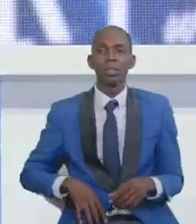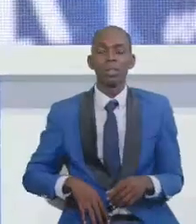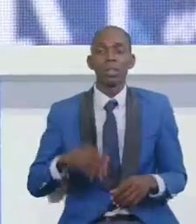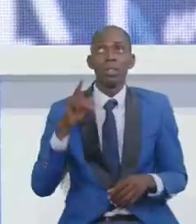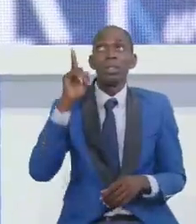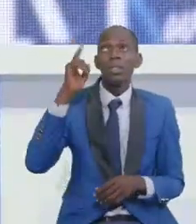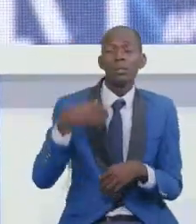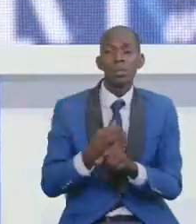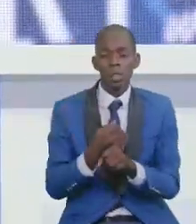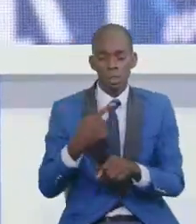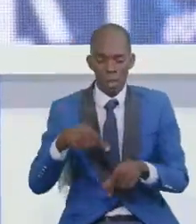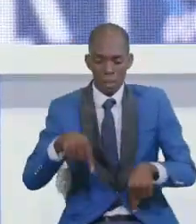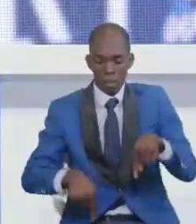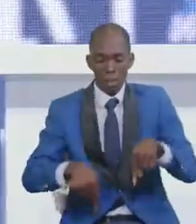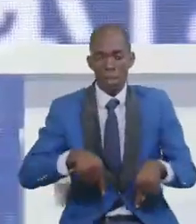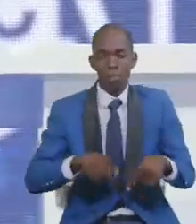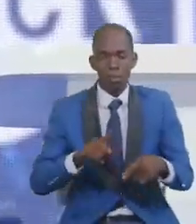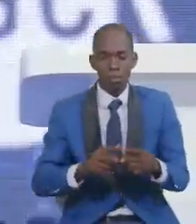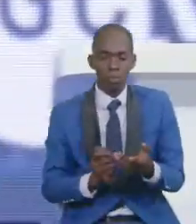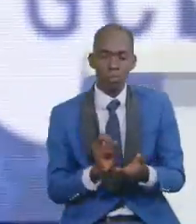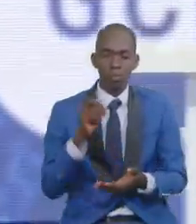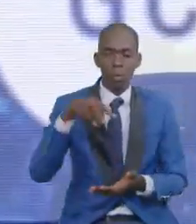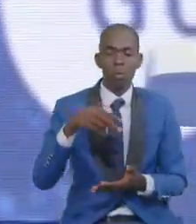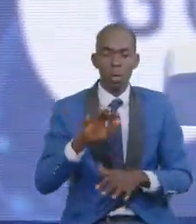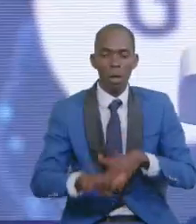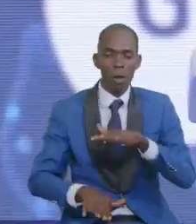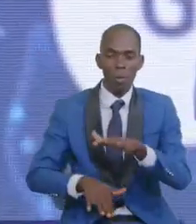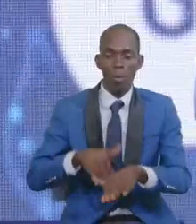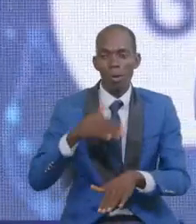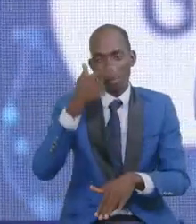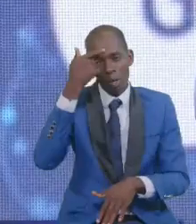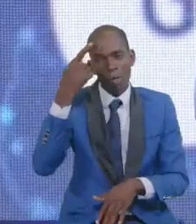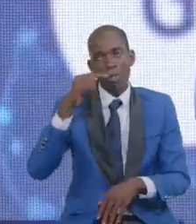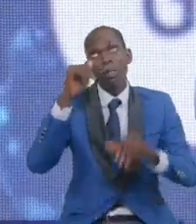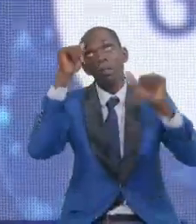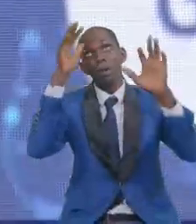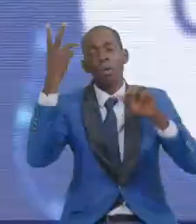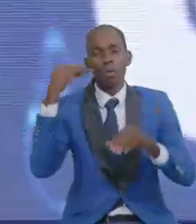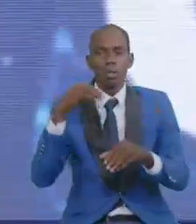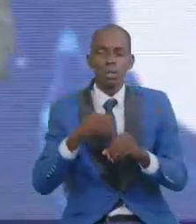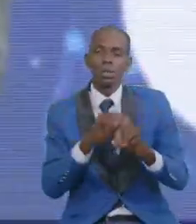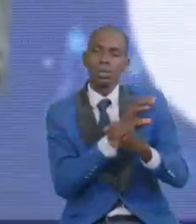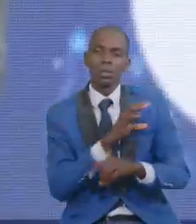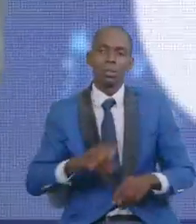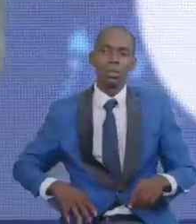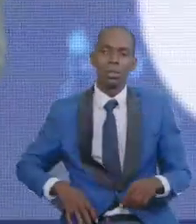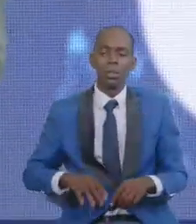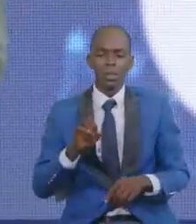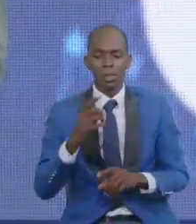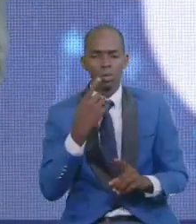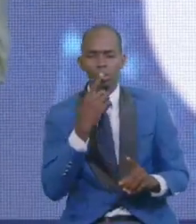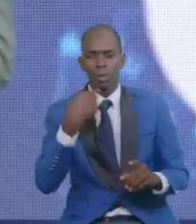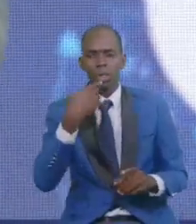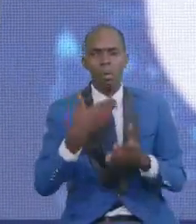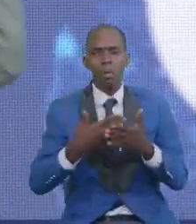rise up and walk. The Father was in him. He spoke before Pilate words